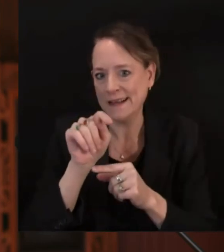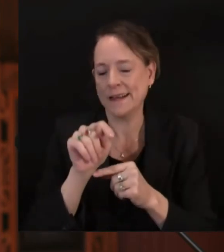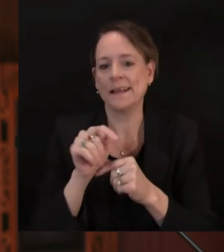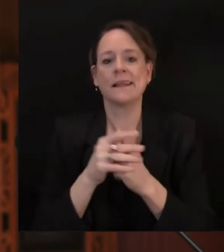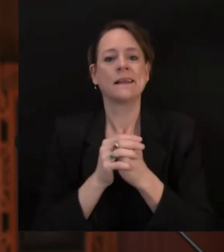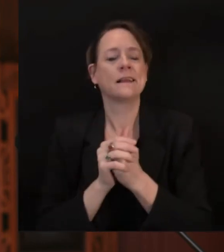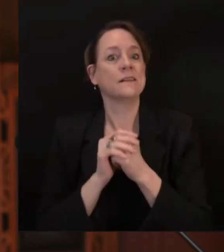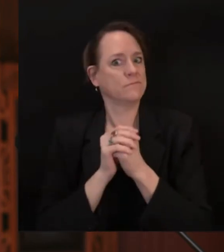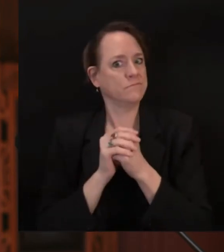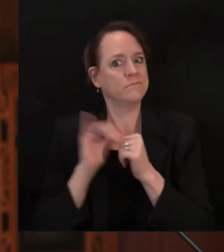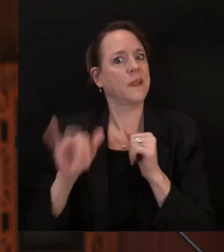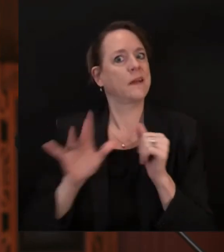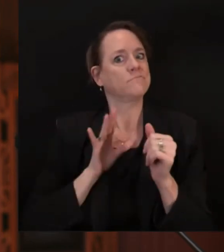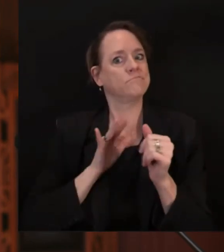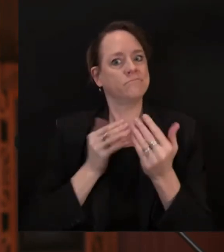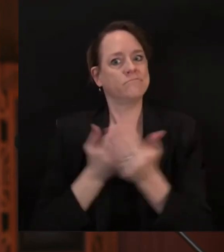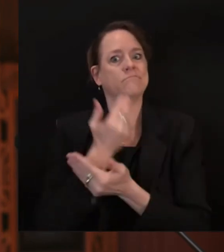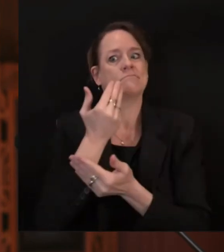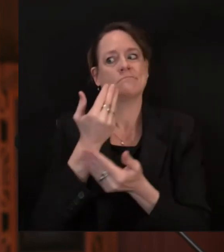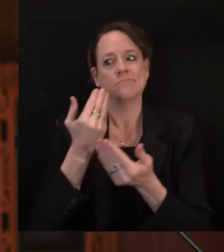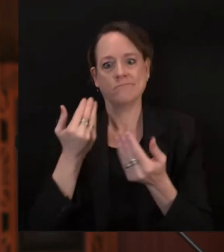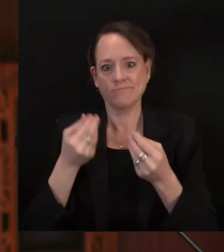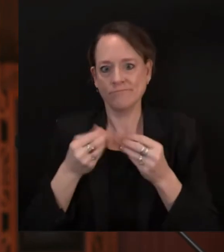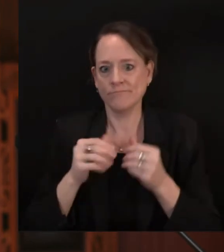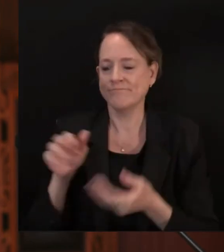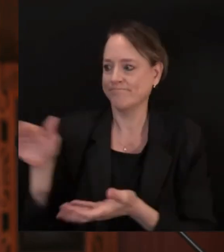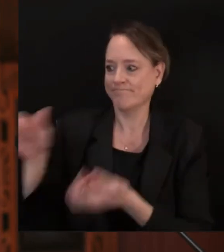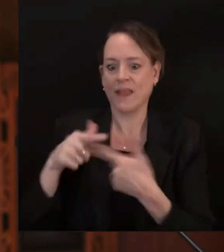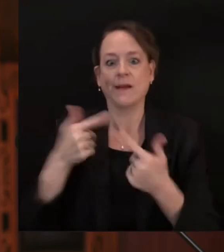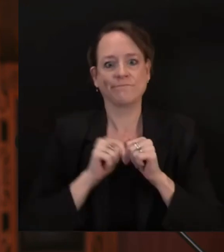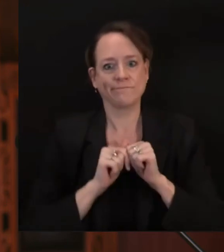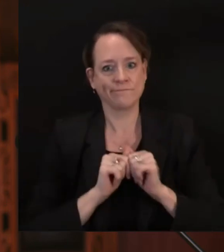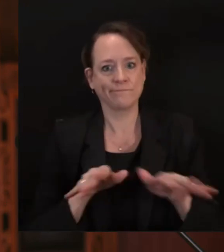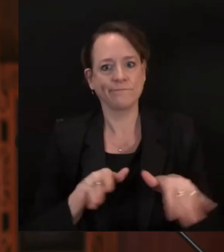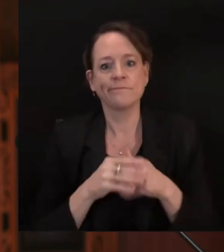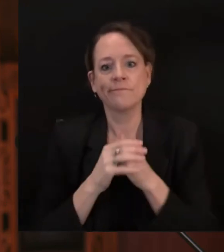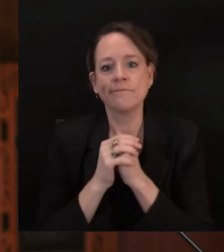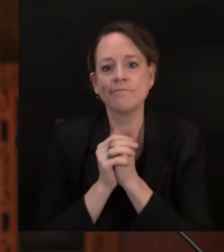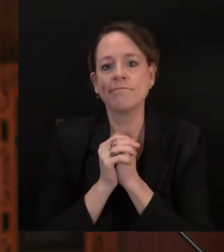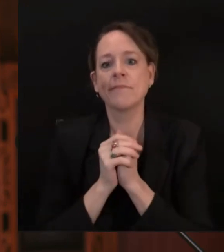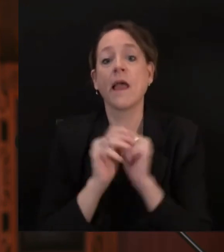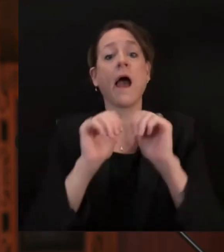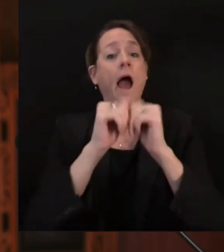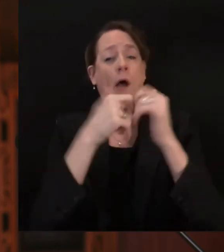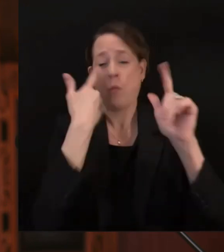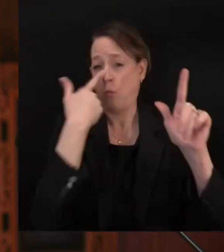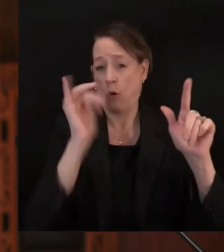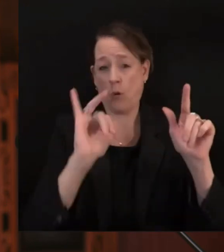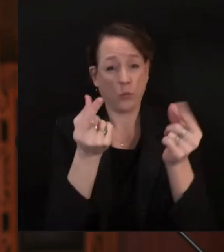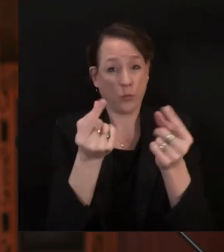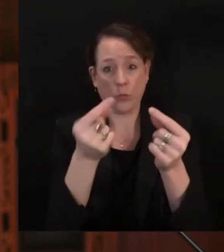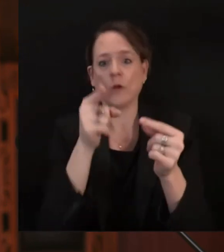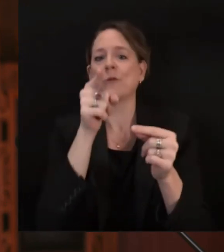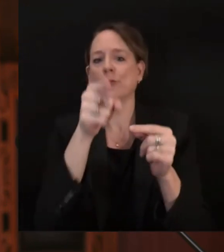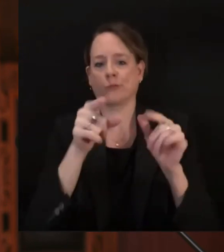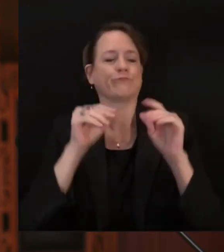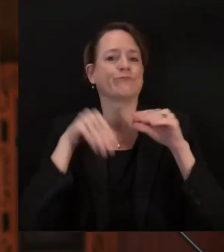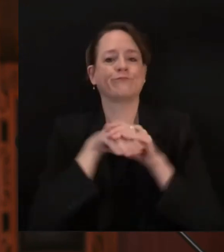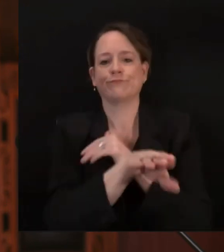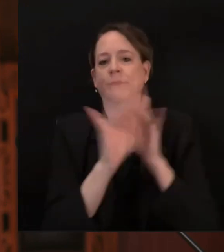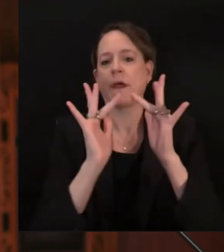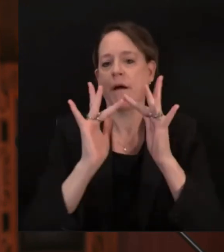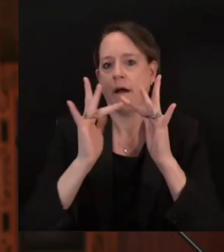COVID-19 test kits so you can get a sense of how it works. Once you request the kit from the COVID-19 testing webpage at the